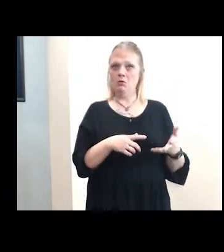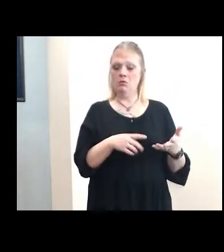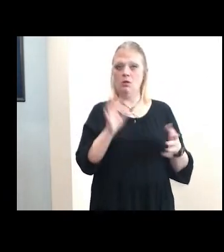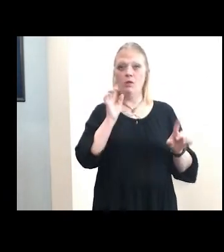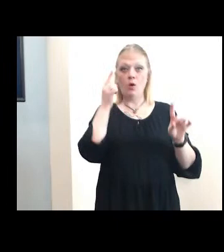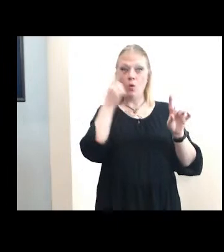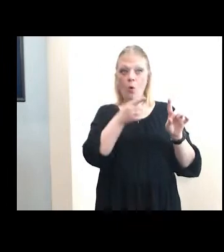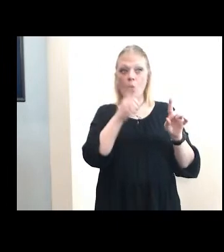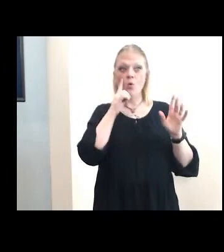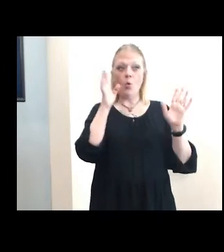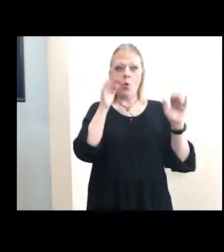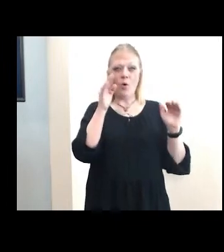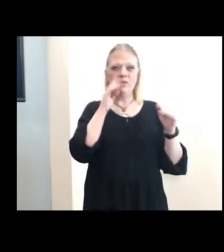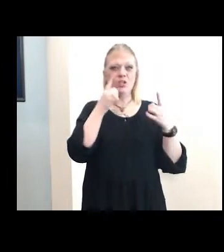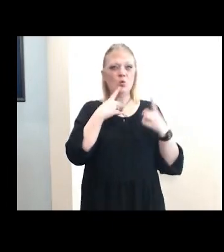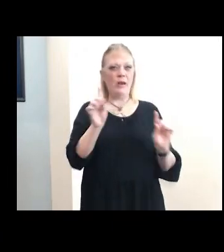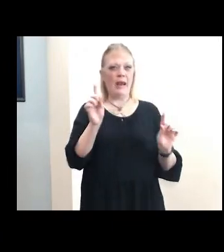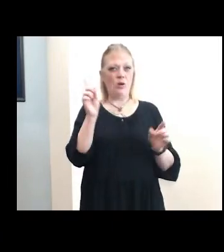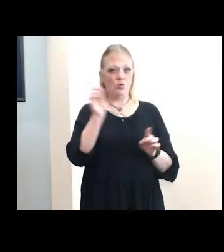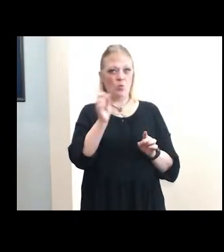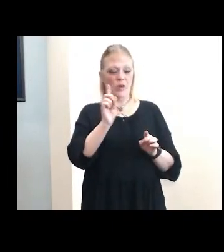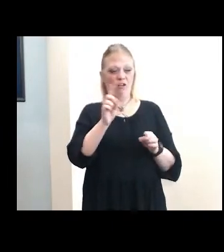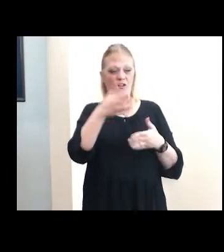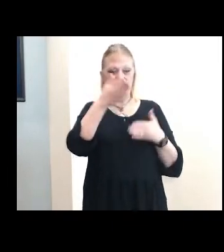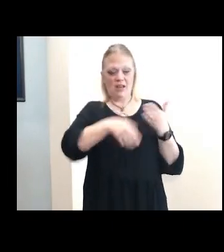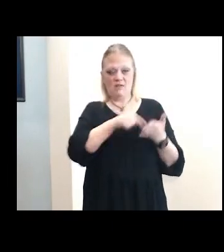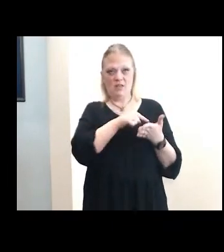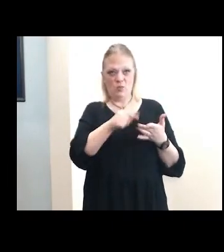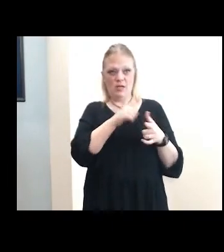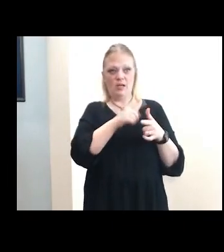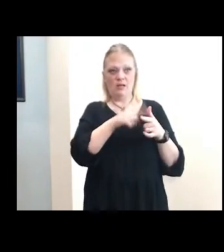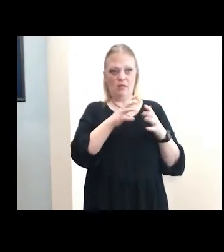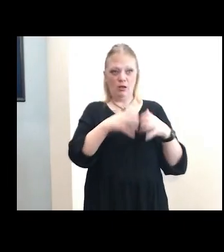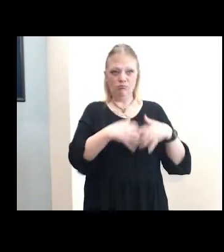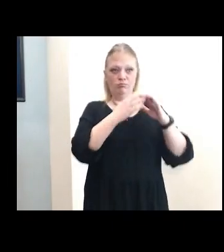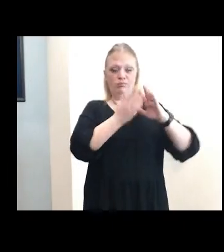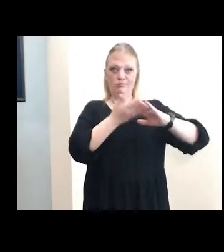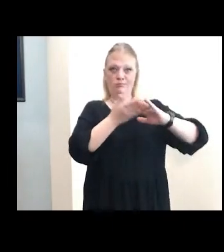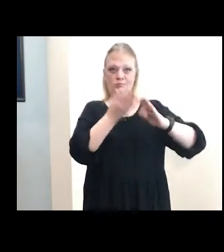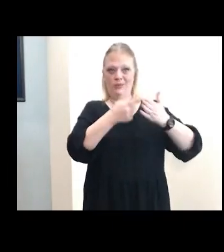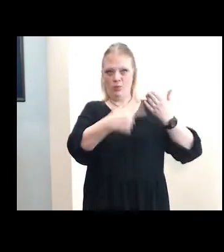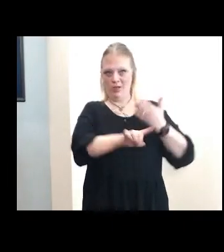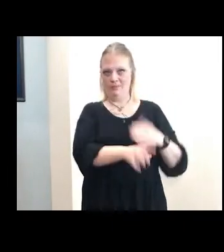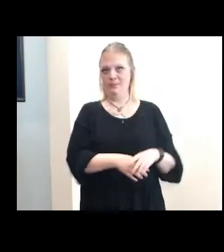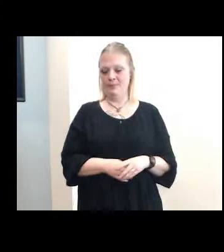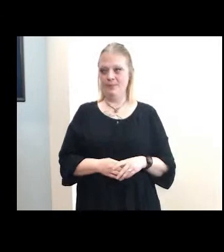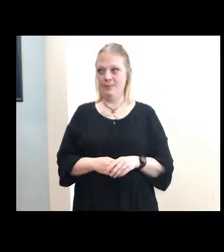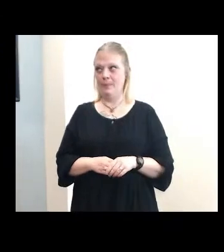goal, hopefully, is to announce it by the end of this week so that we can have it up and running next week.